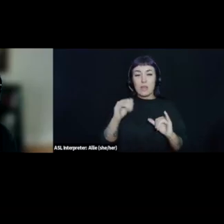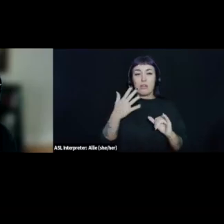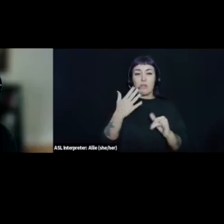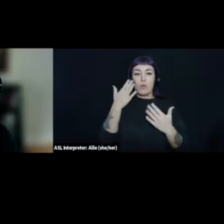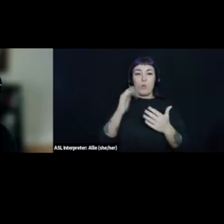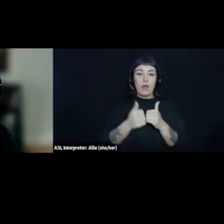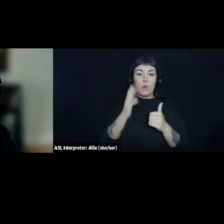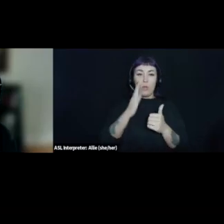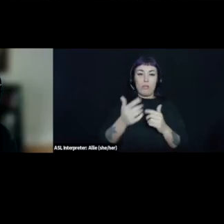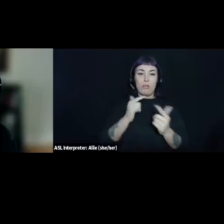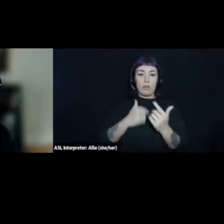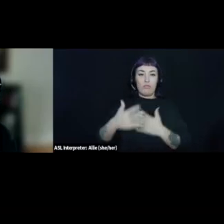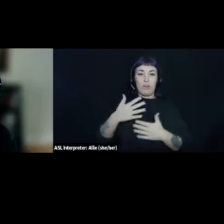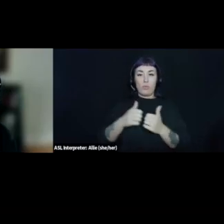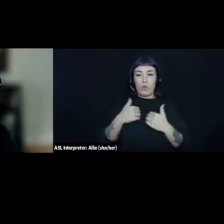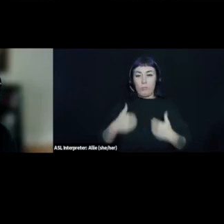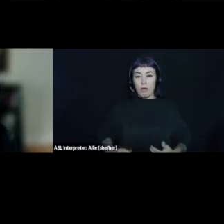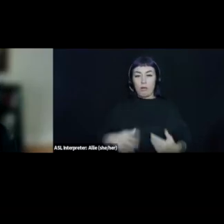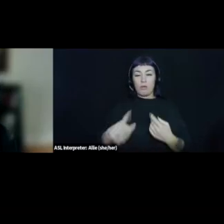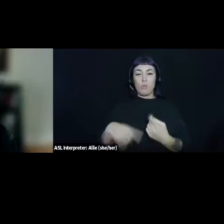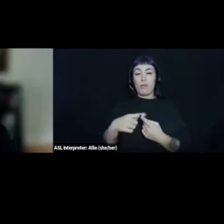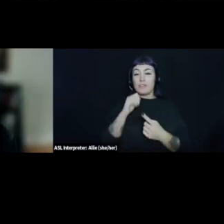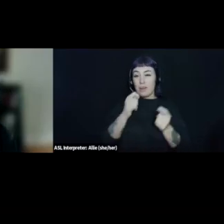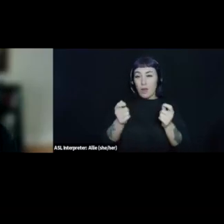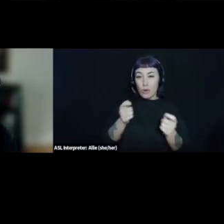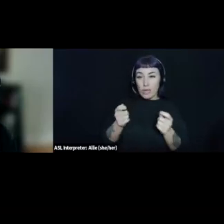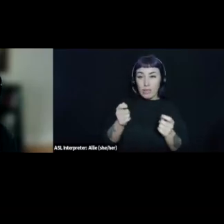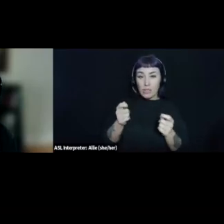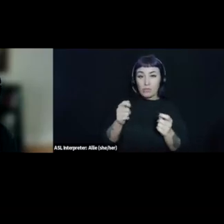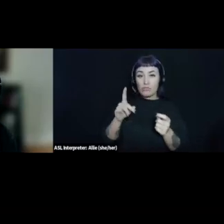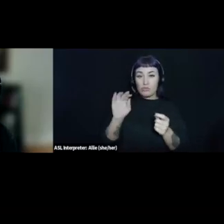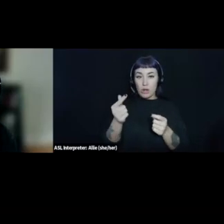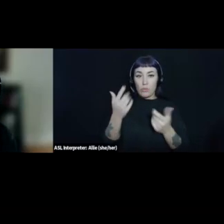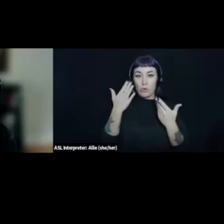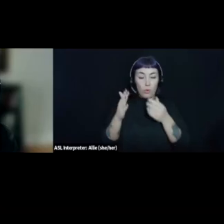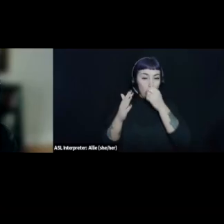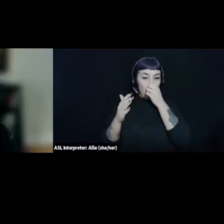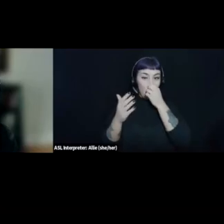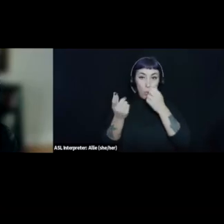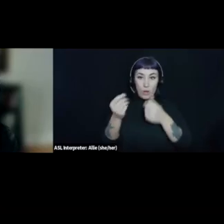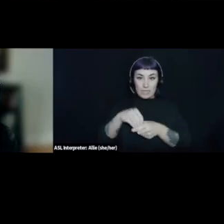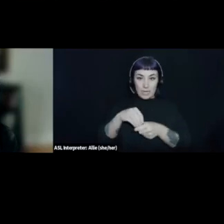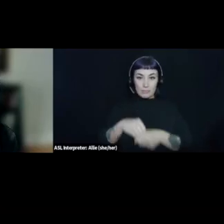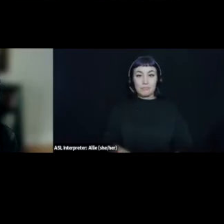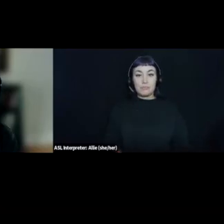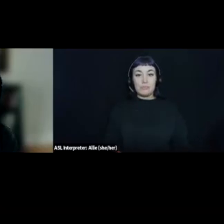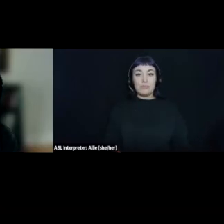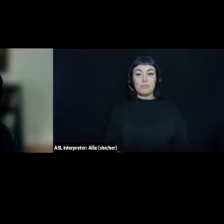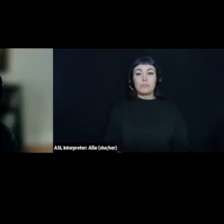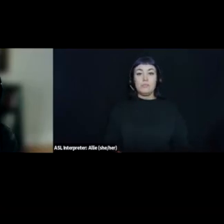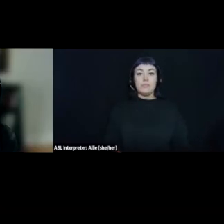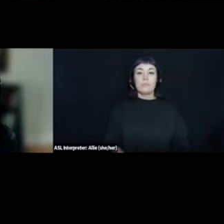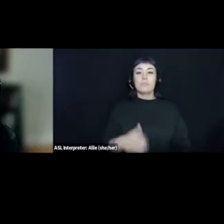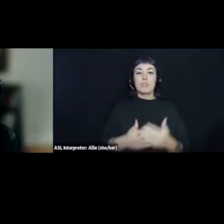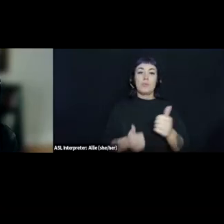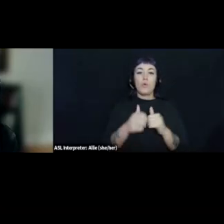know how it's going to interact with our body. And when it's an unregulated drug, we don't even necessarily know what's in it. Some of the most common